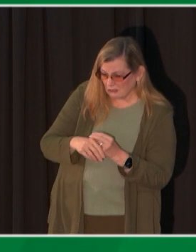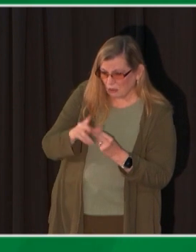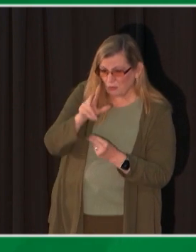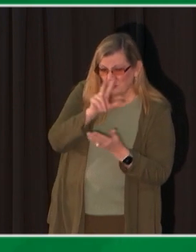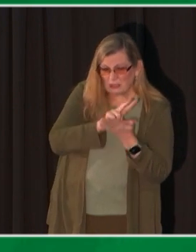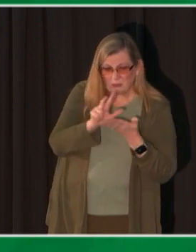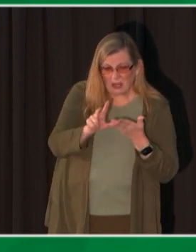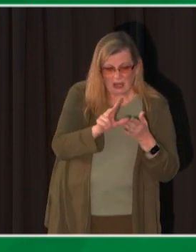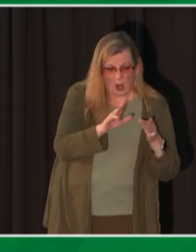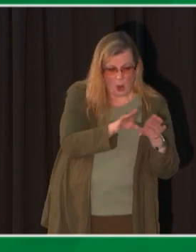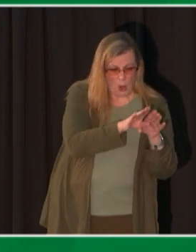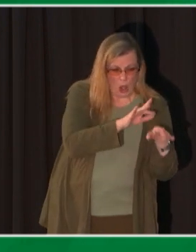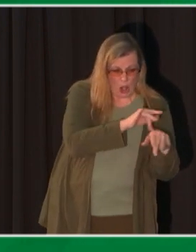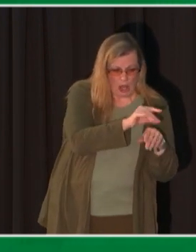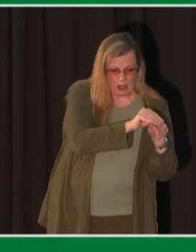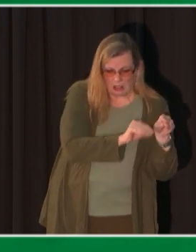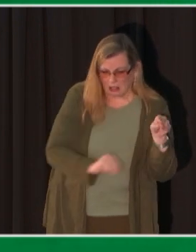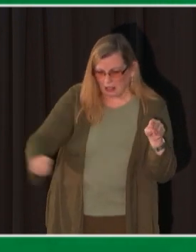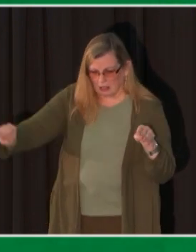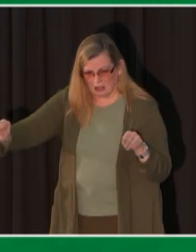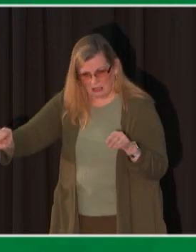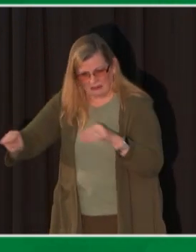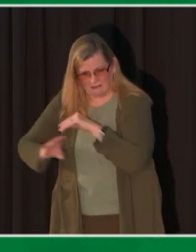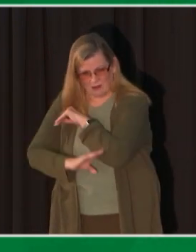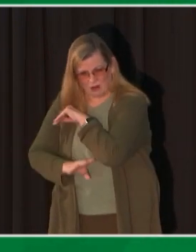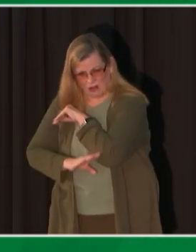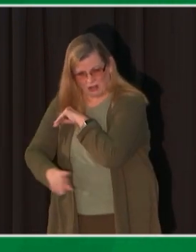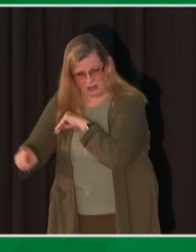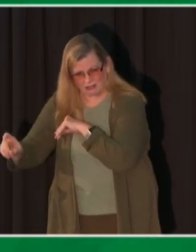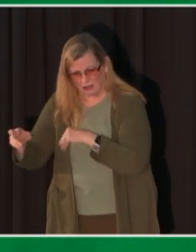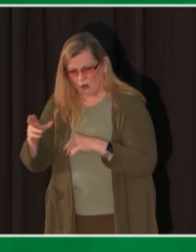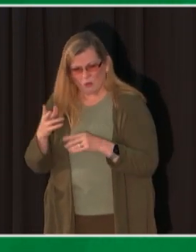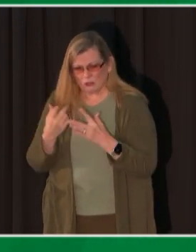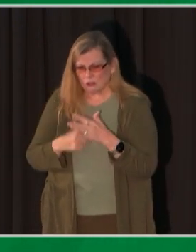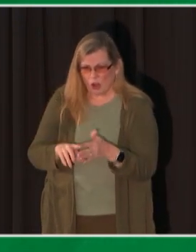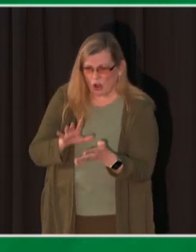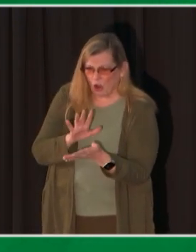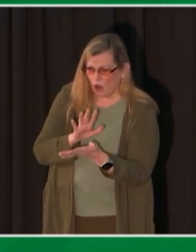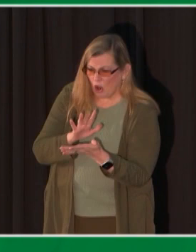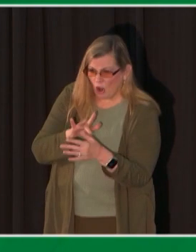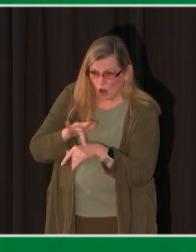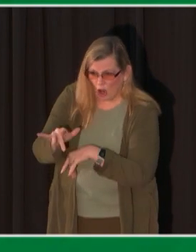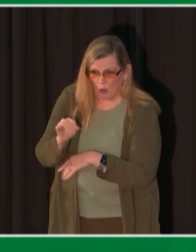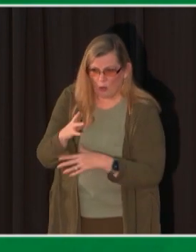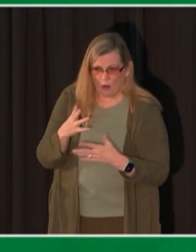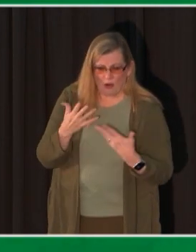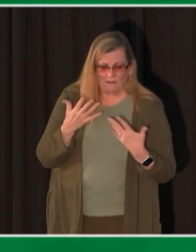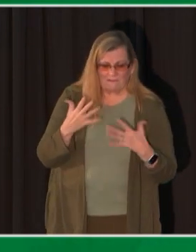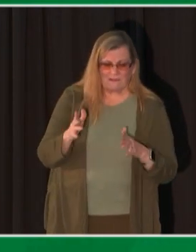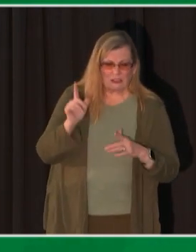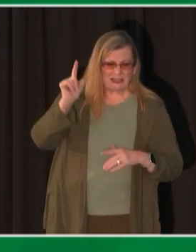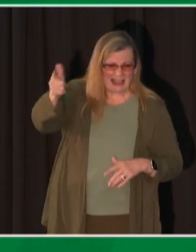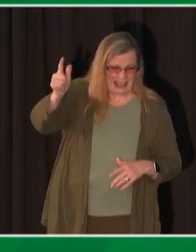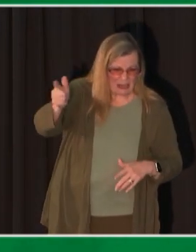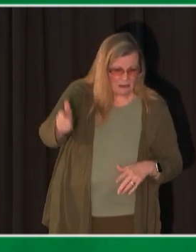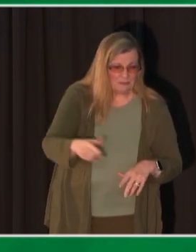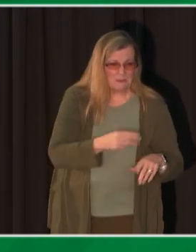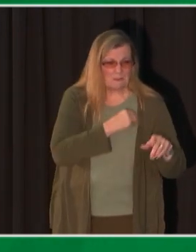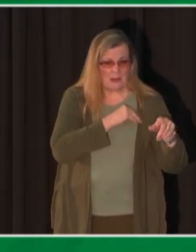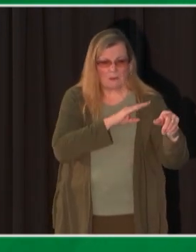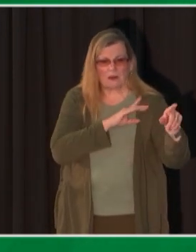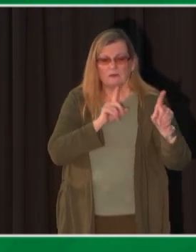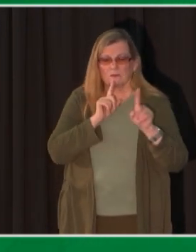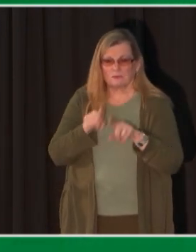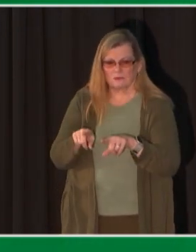then next year 3 weeks earlier? We can talk about that on the 15th mark, but we do think that